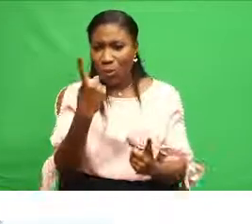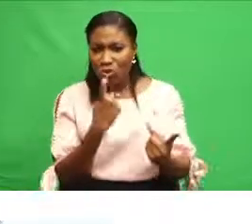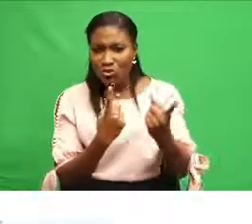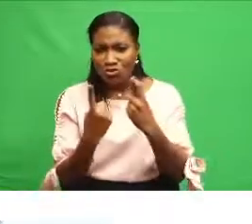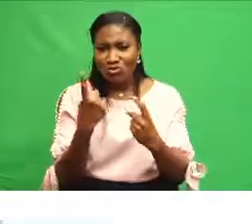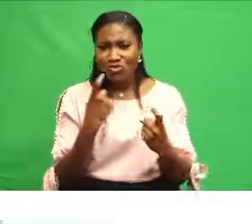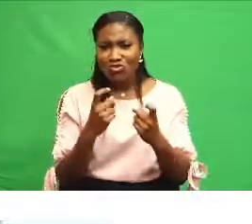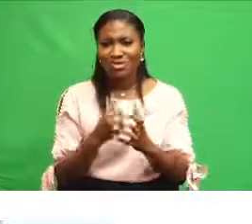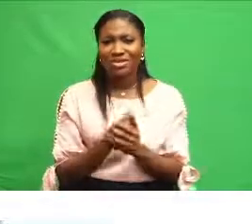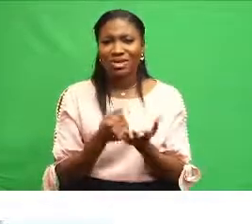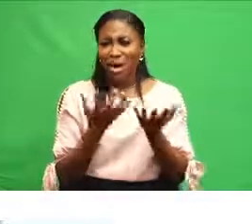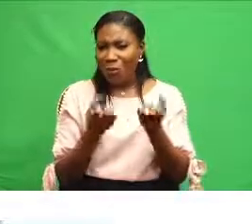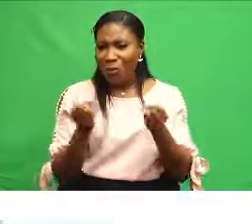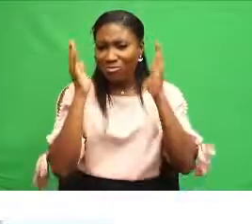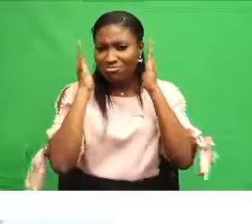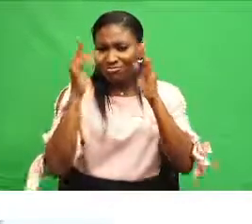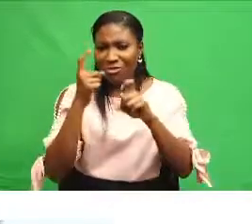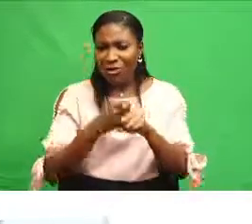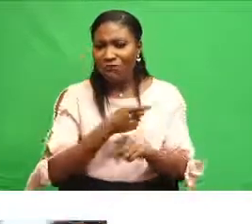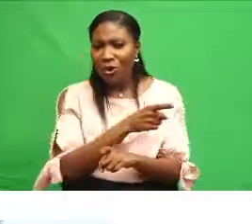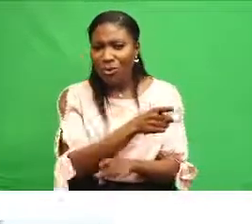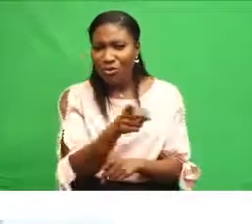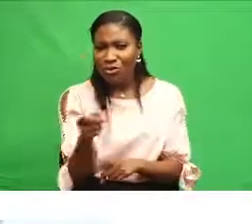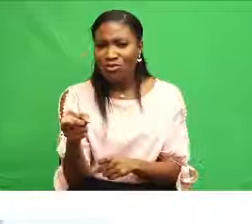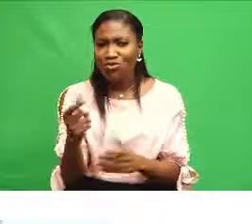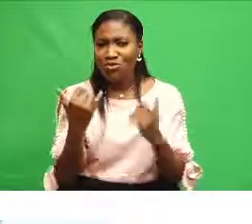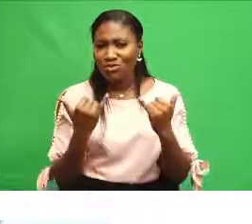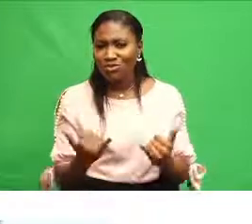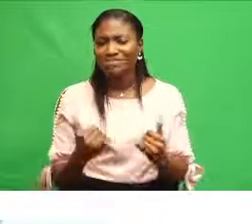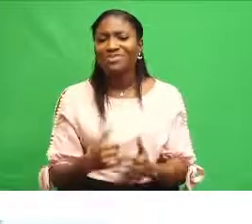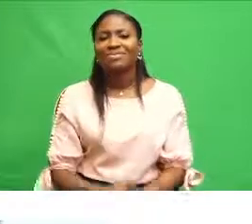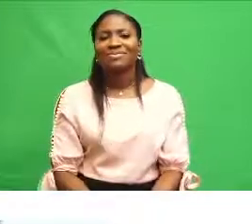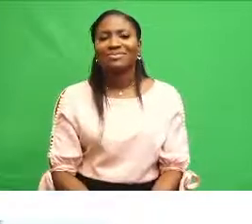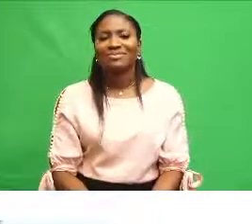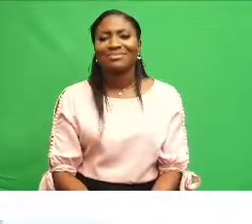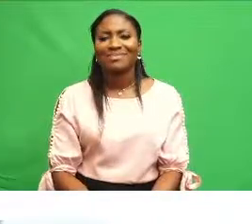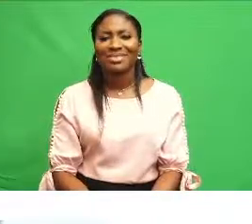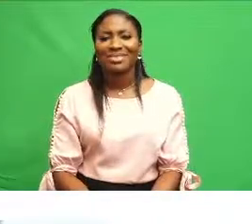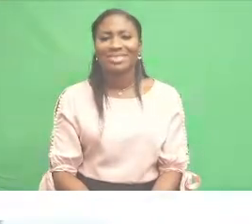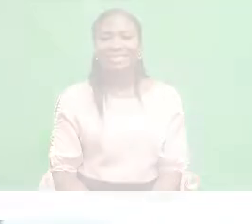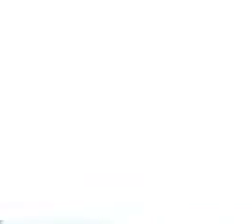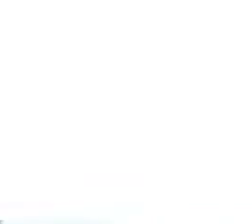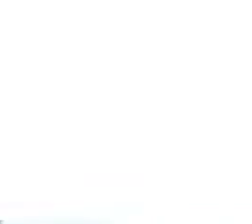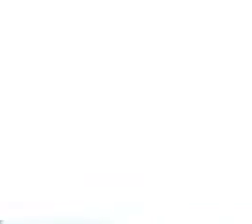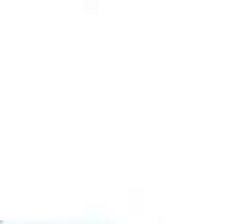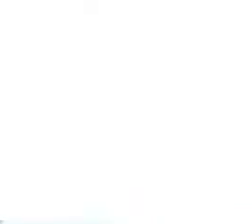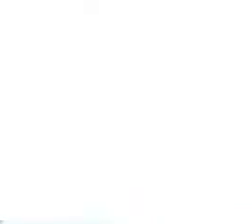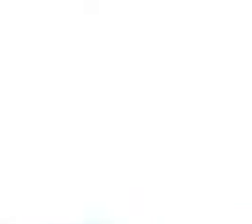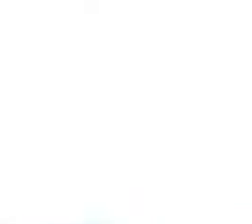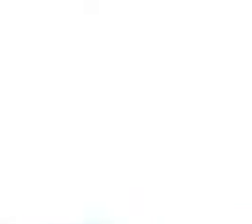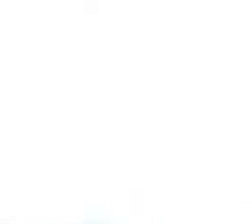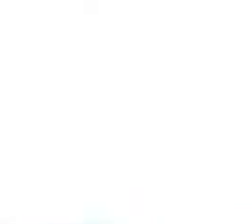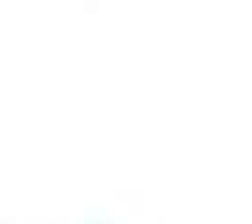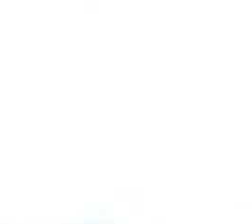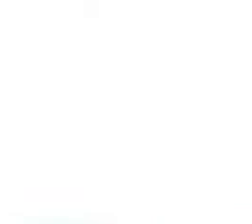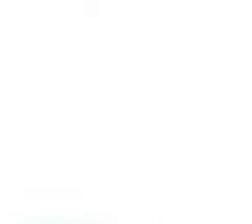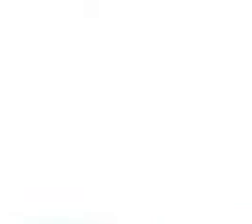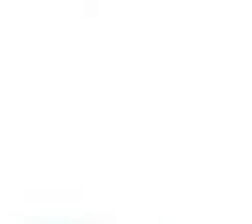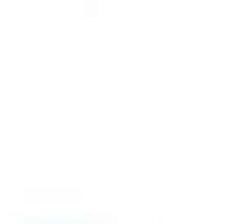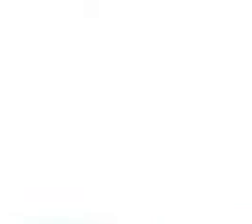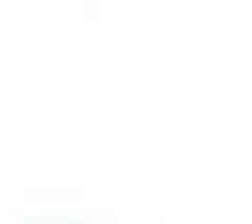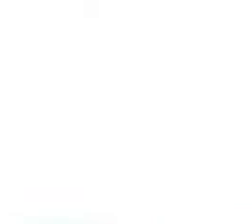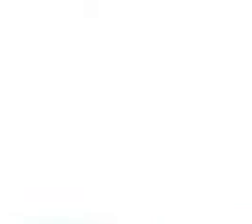forward to hearing from you this morning, Dr. Blake. Hi, it's a pleasure to sit and chat with you again, Ms. Larson. Always a